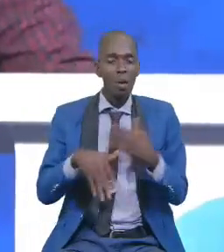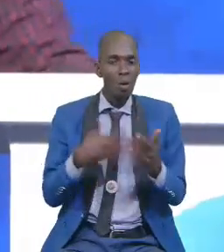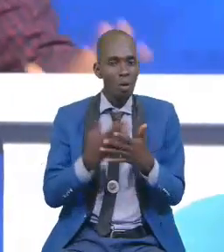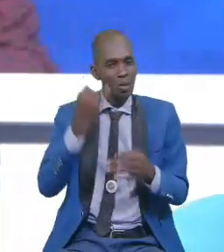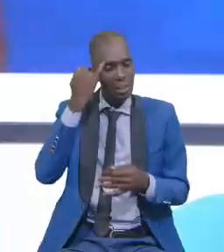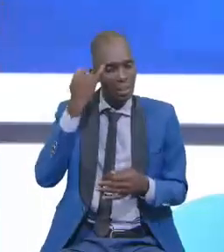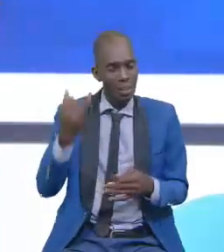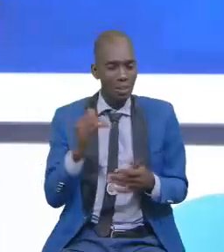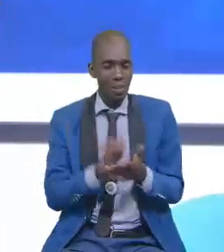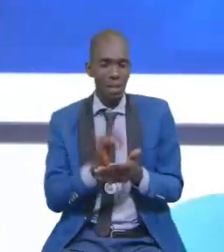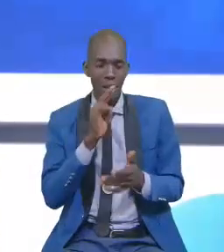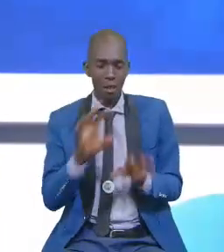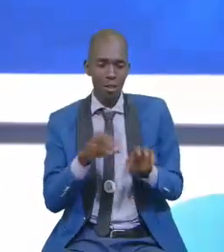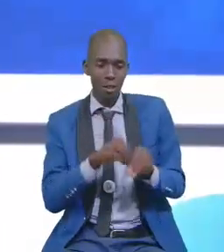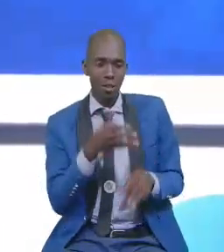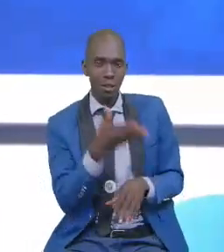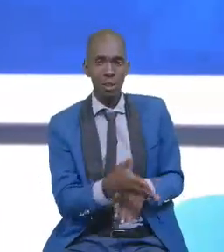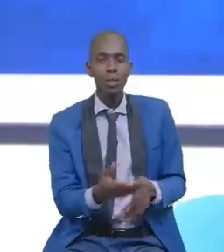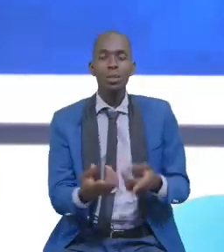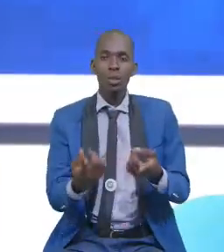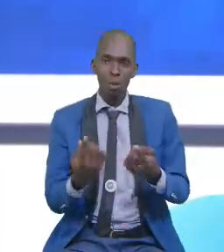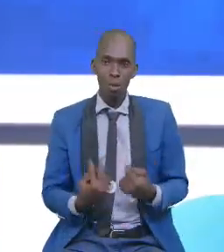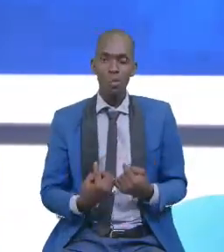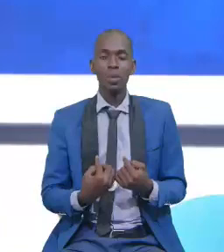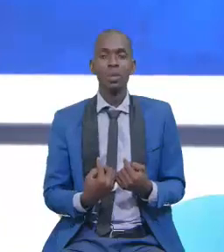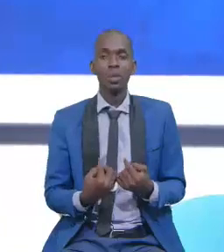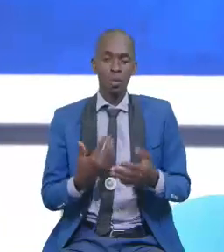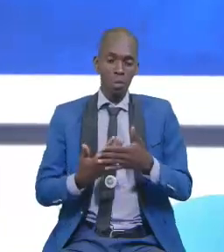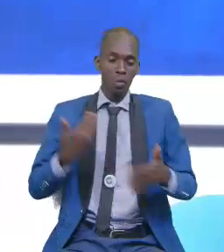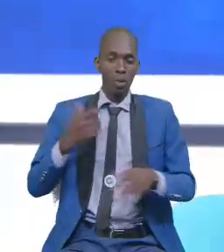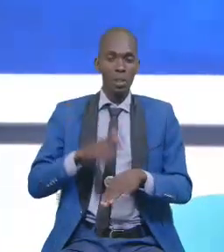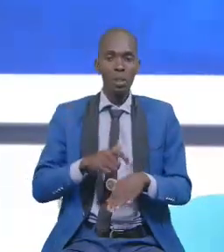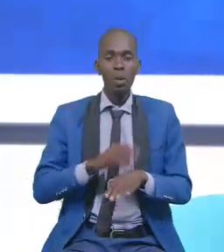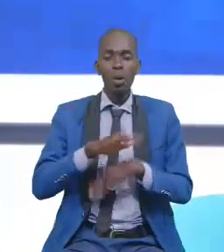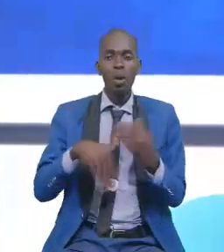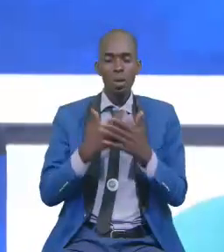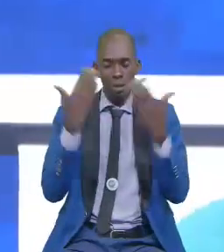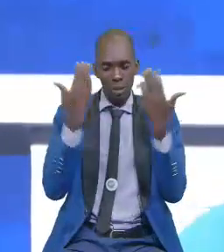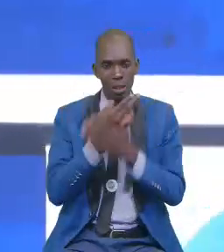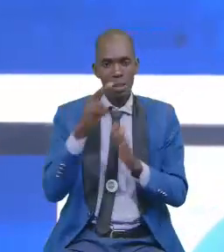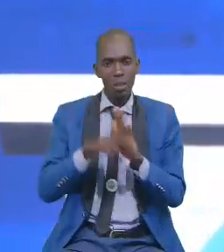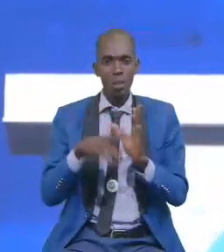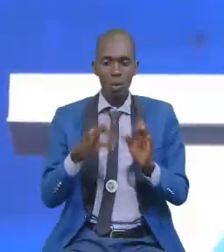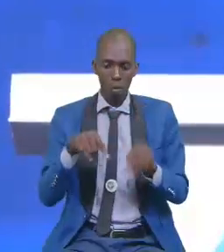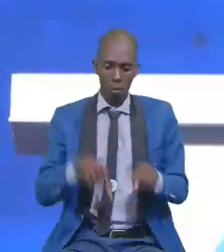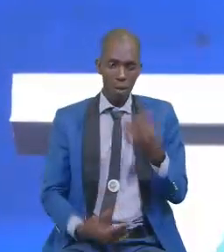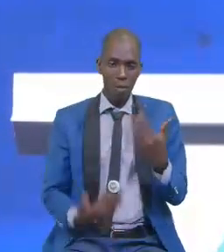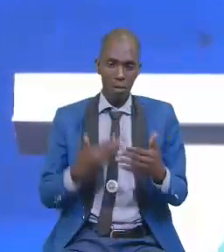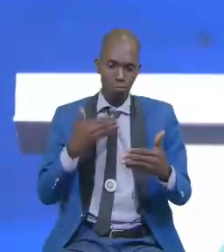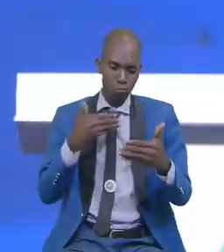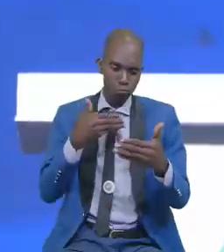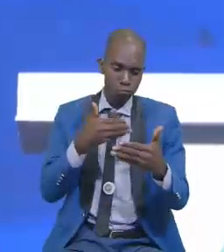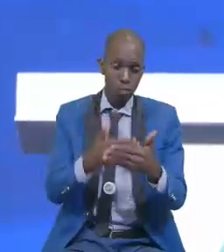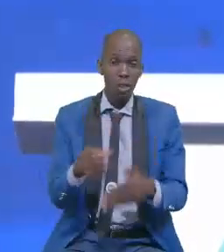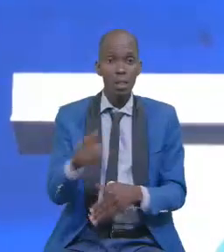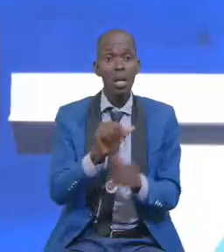there, coming before time. All the darkness of hell approaching them, everything will